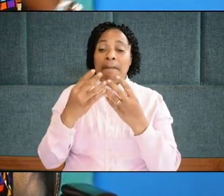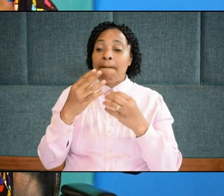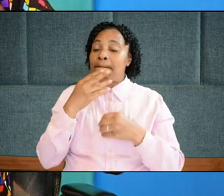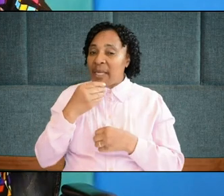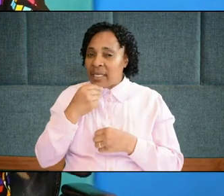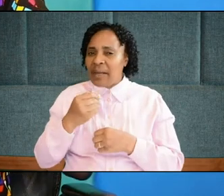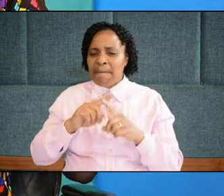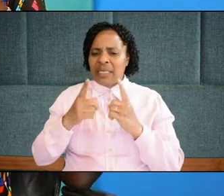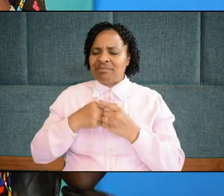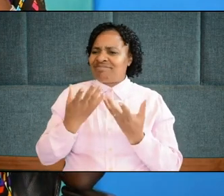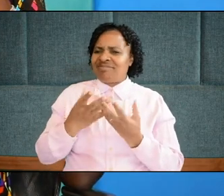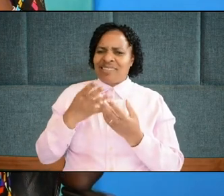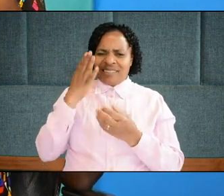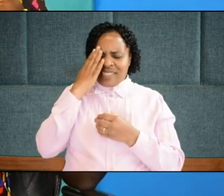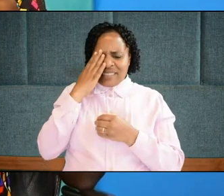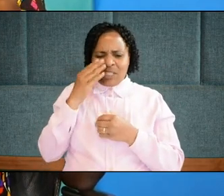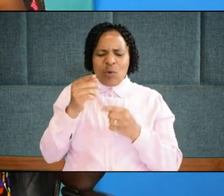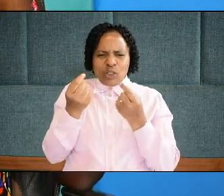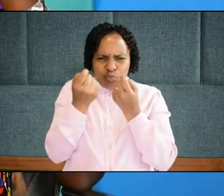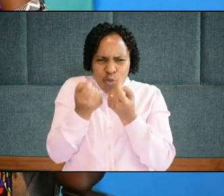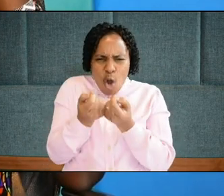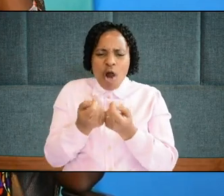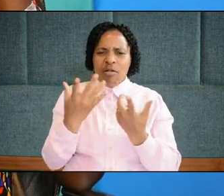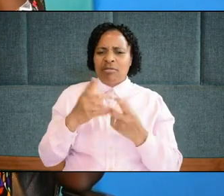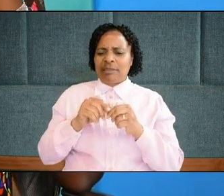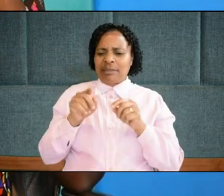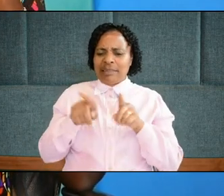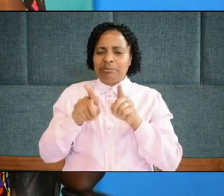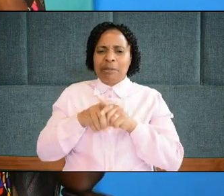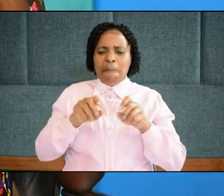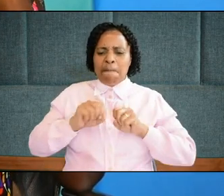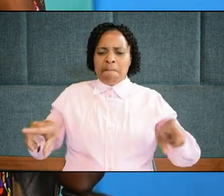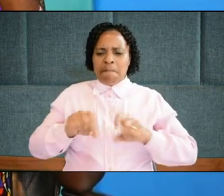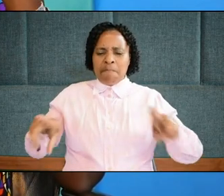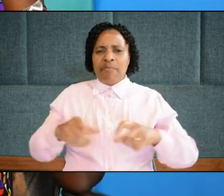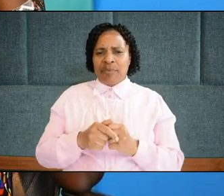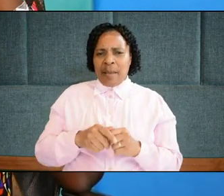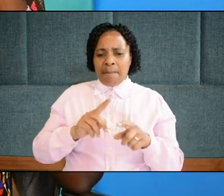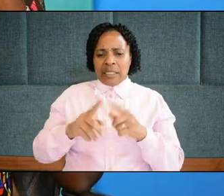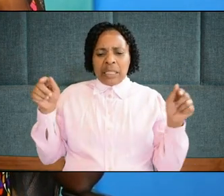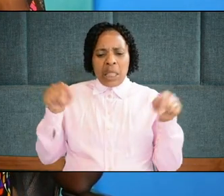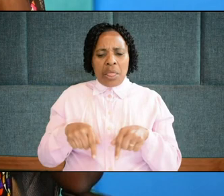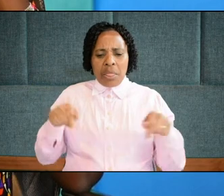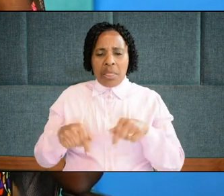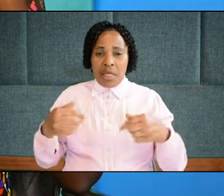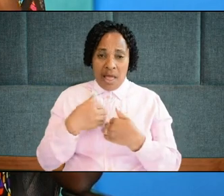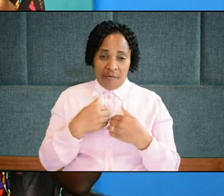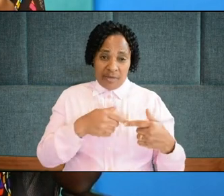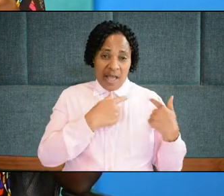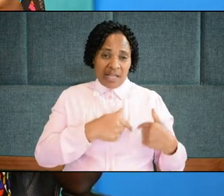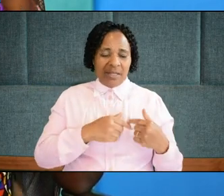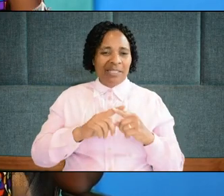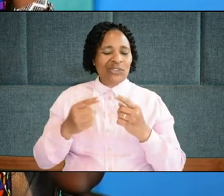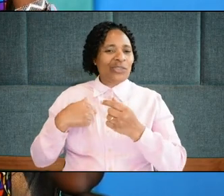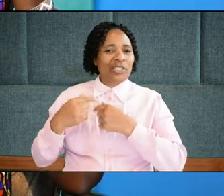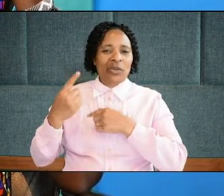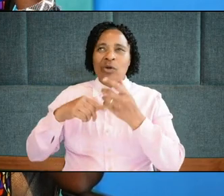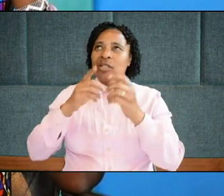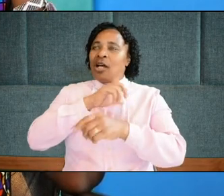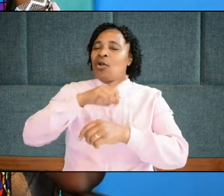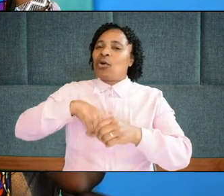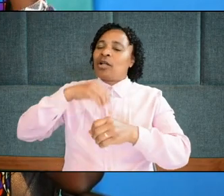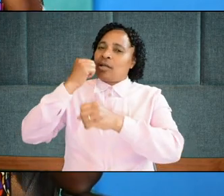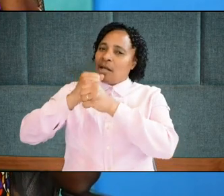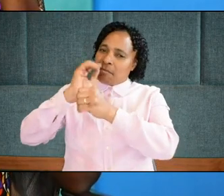were grasshoppers before them. However, fear was struck in their heart when they considered what the Lord had done.